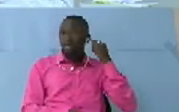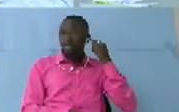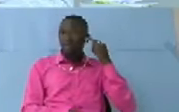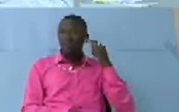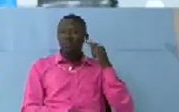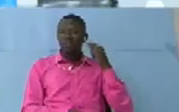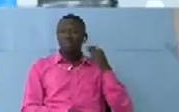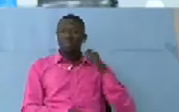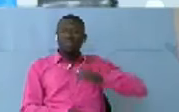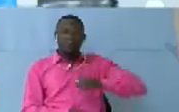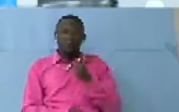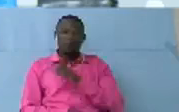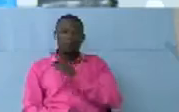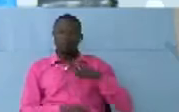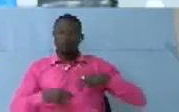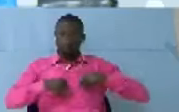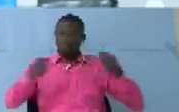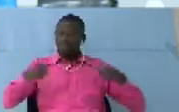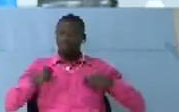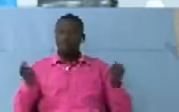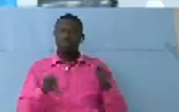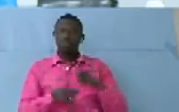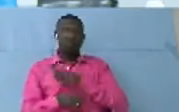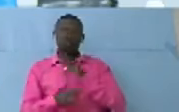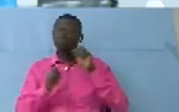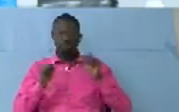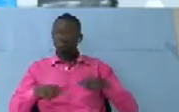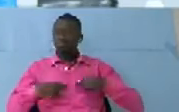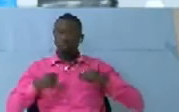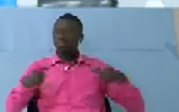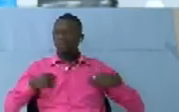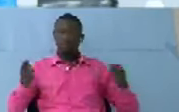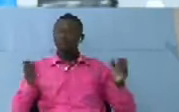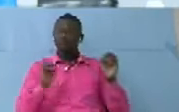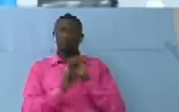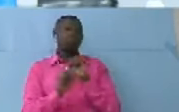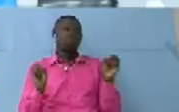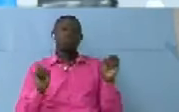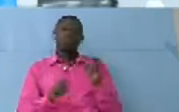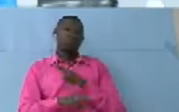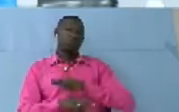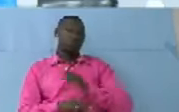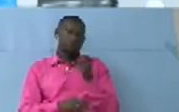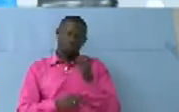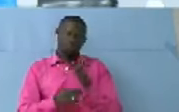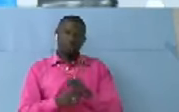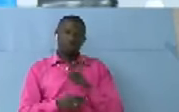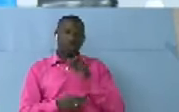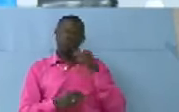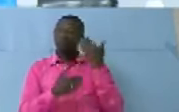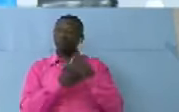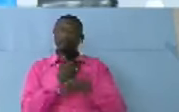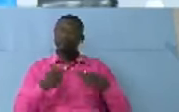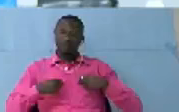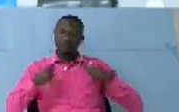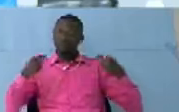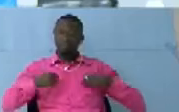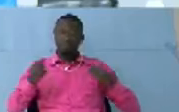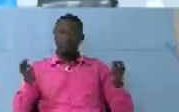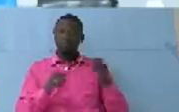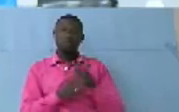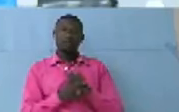that you will not undress me. Altante urala. You will not undress me. Altante urala. You will not undress me. So I